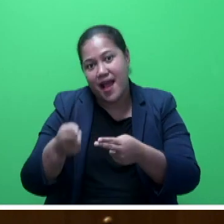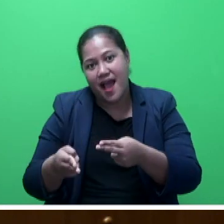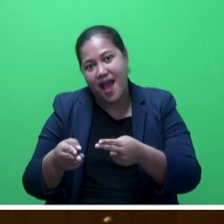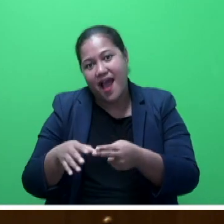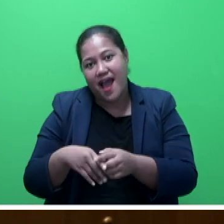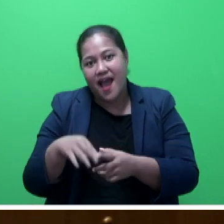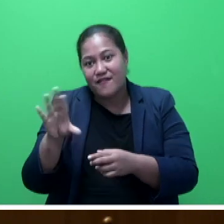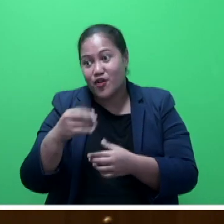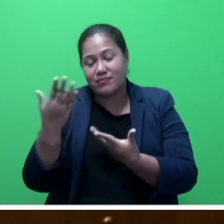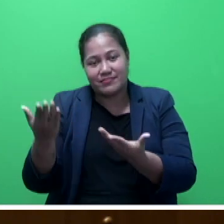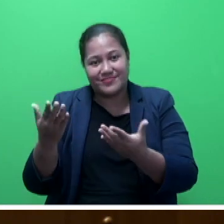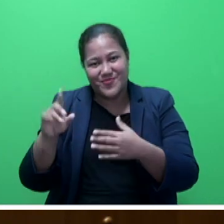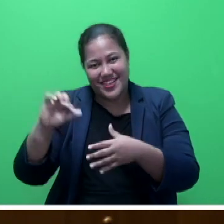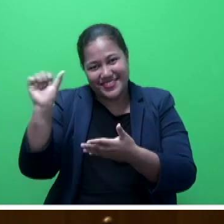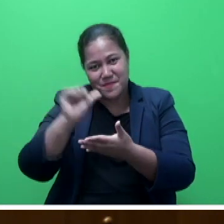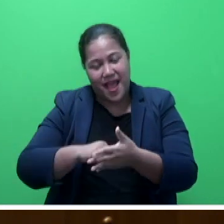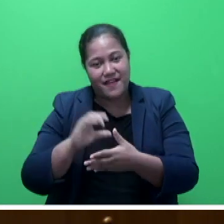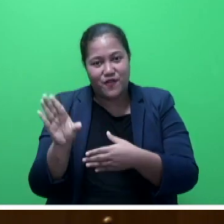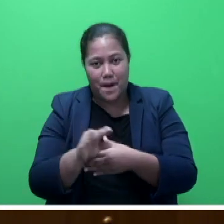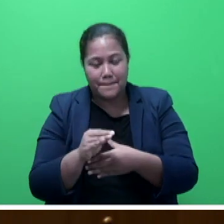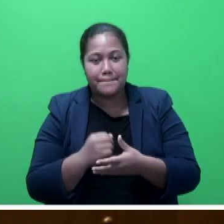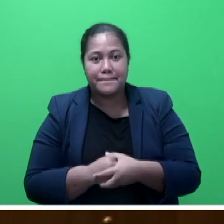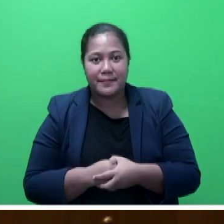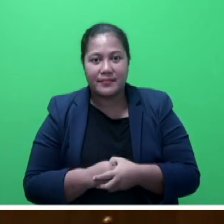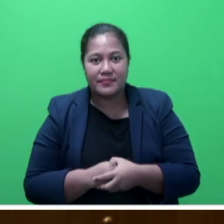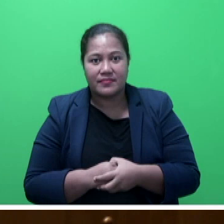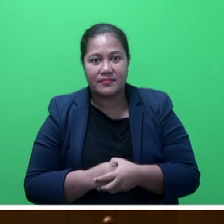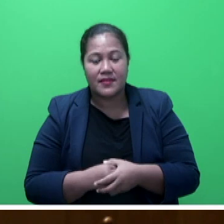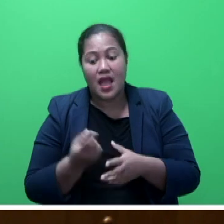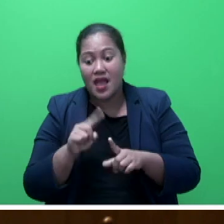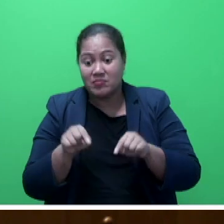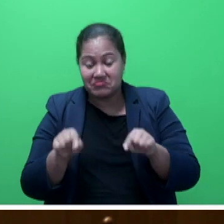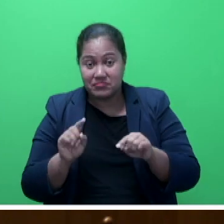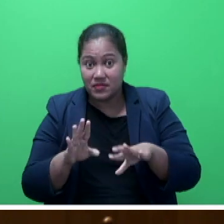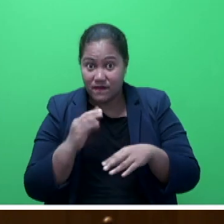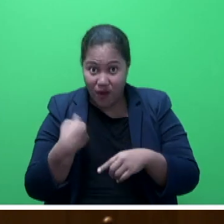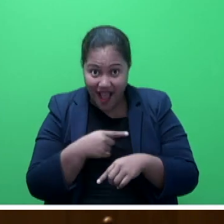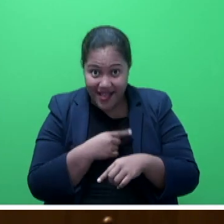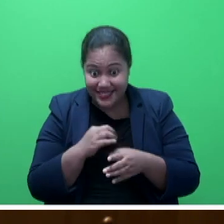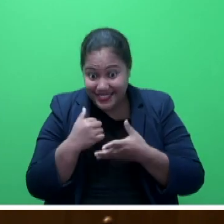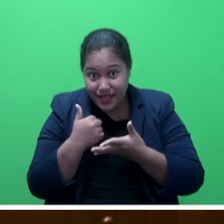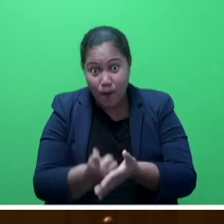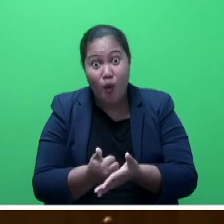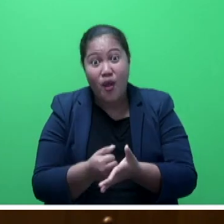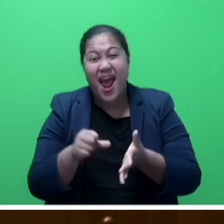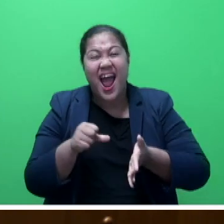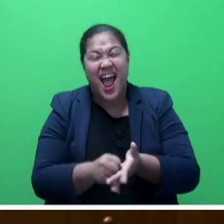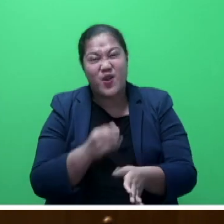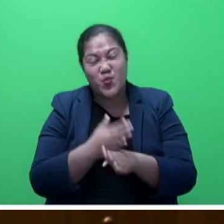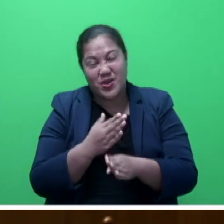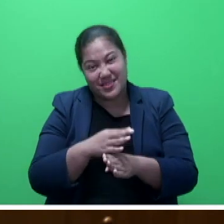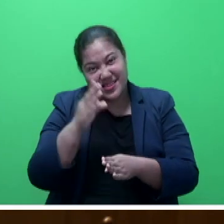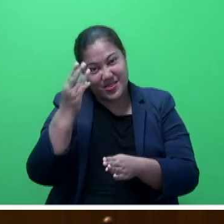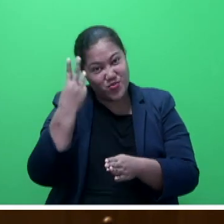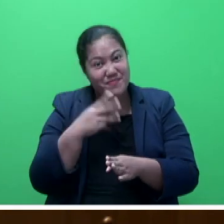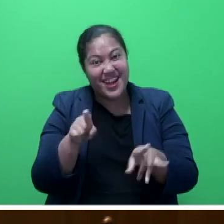sources her product. As we weather this storm together, support for hard-working women like Ms. Kumar and other